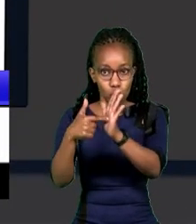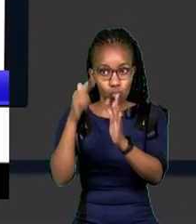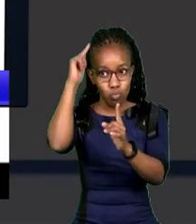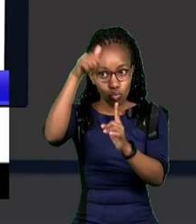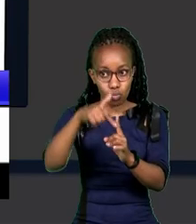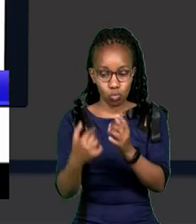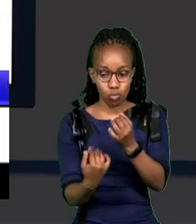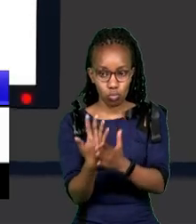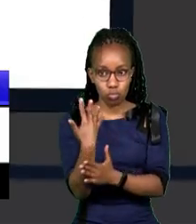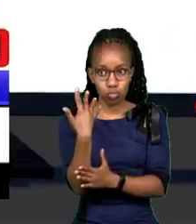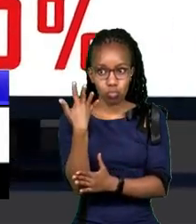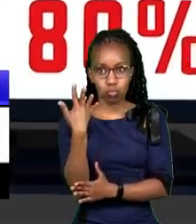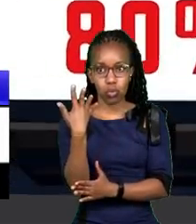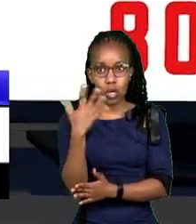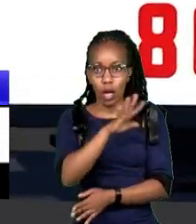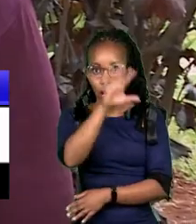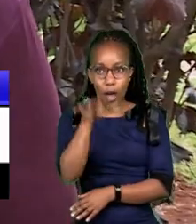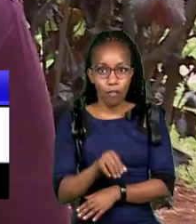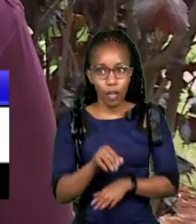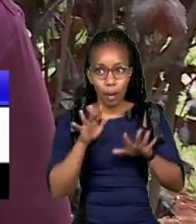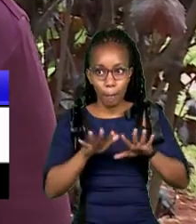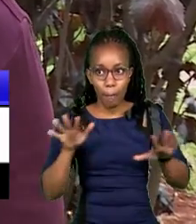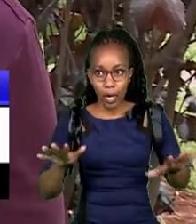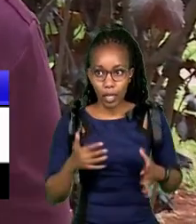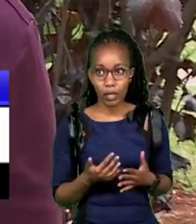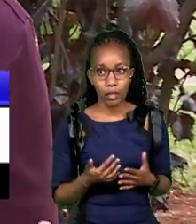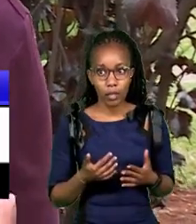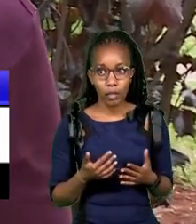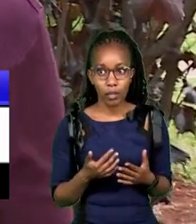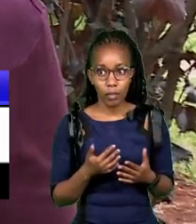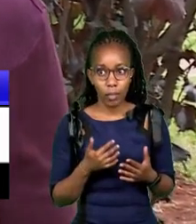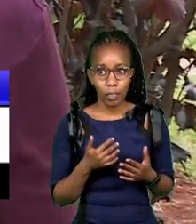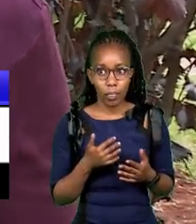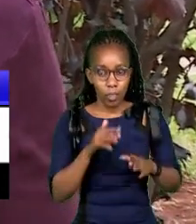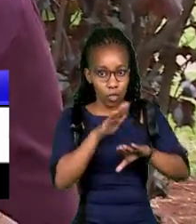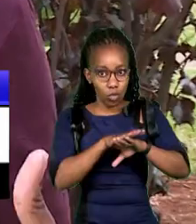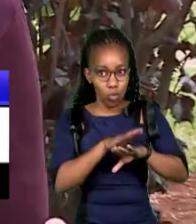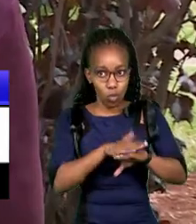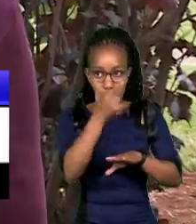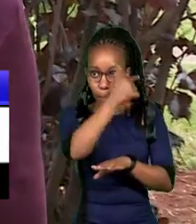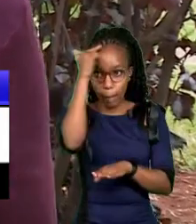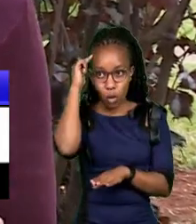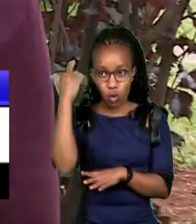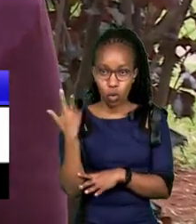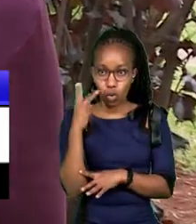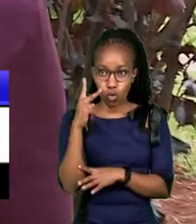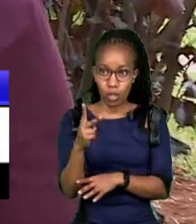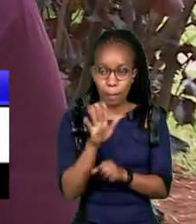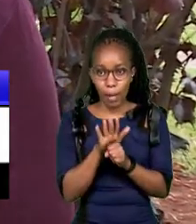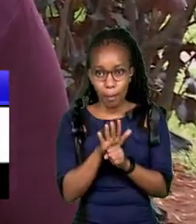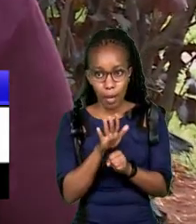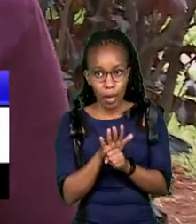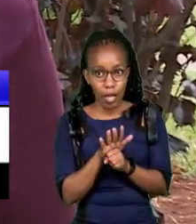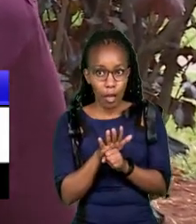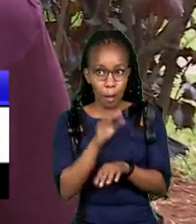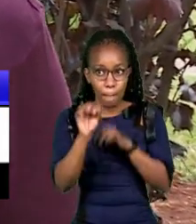sparking growth in the key African market. It's a good move because you're going to get a lot of content, the entertainment for free, which is a